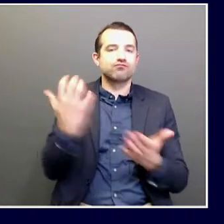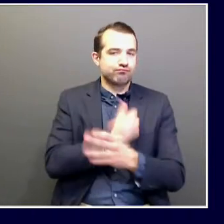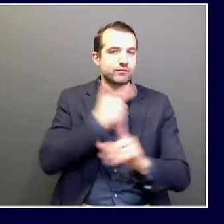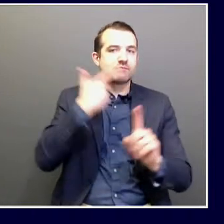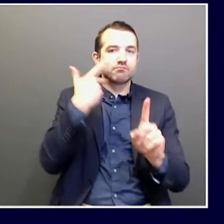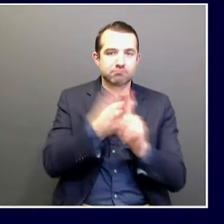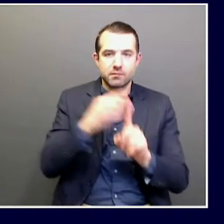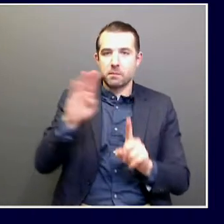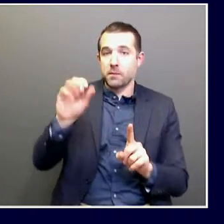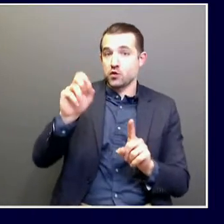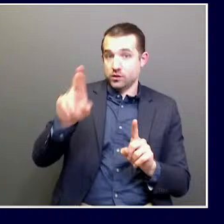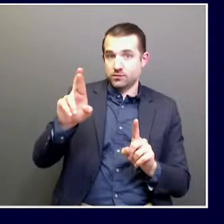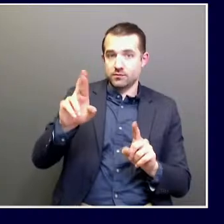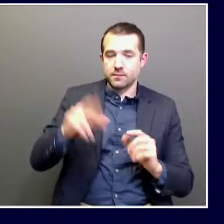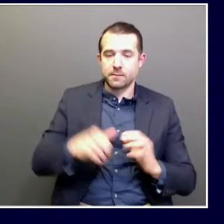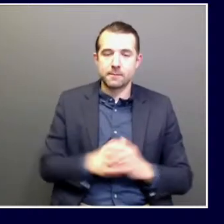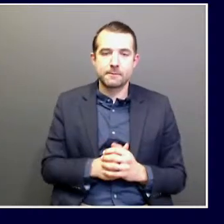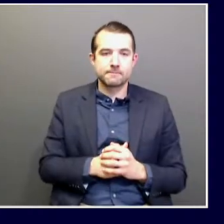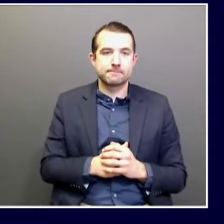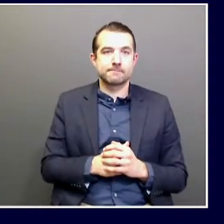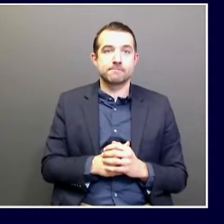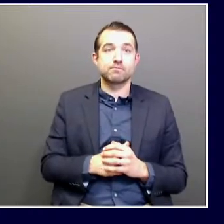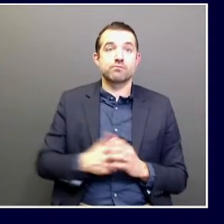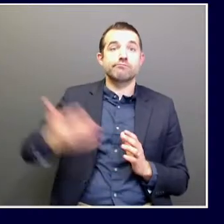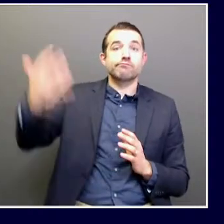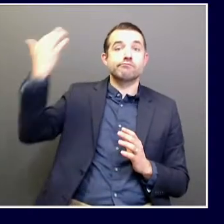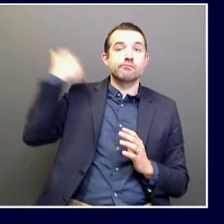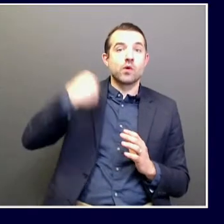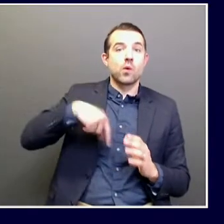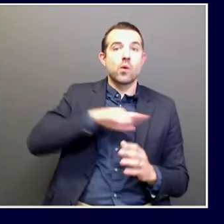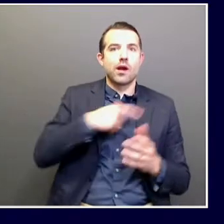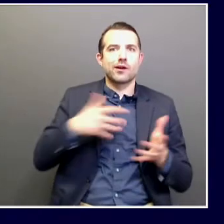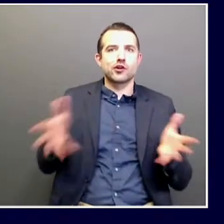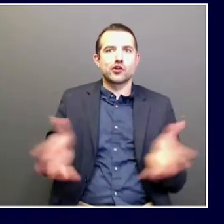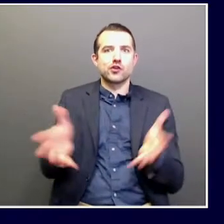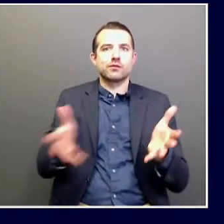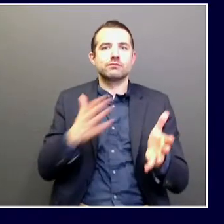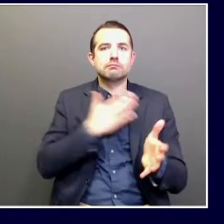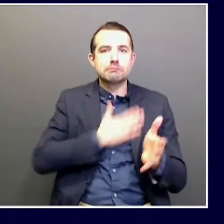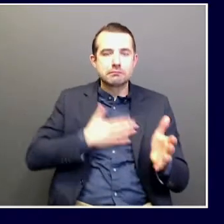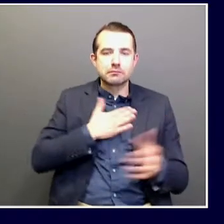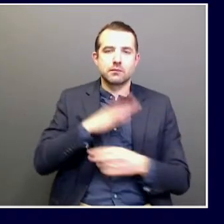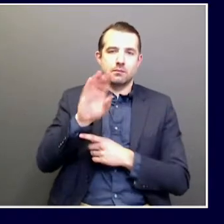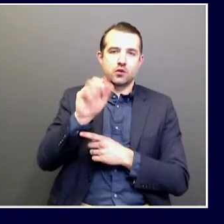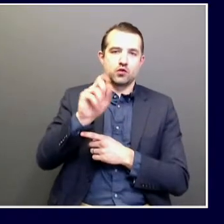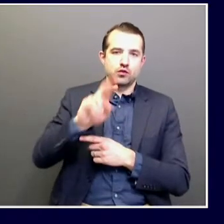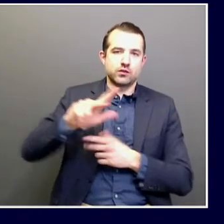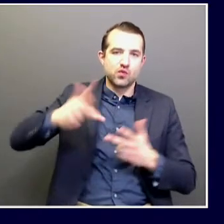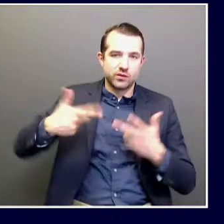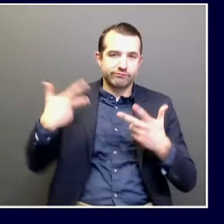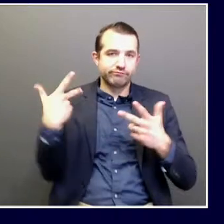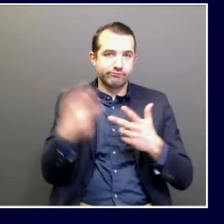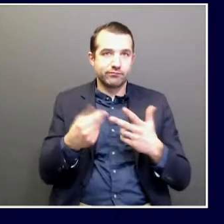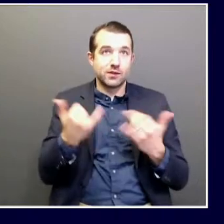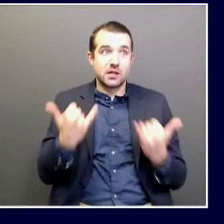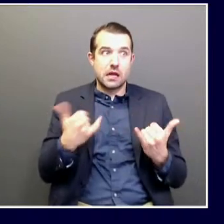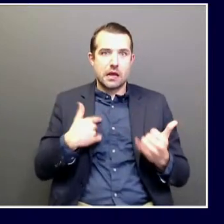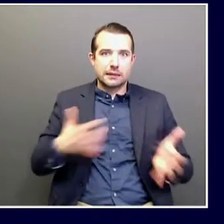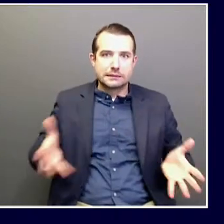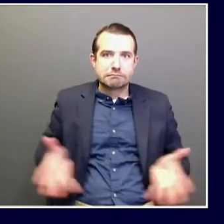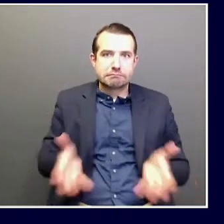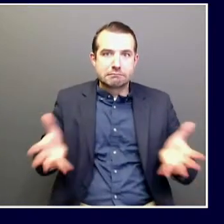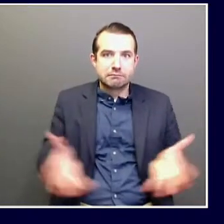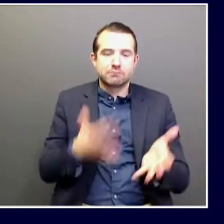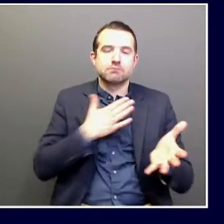now. As I mentioned, having had a booster on board restores the performance of the vaccine to a